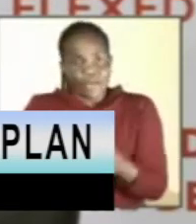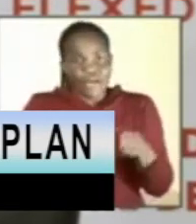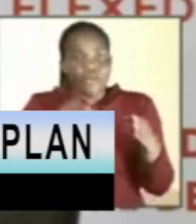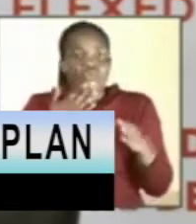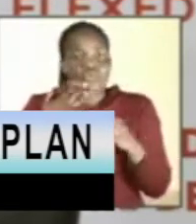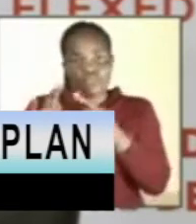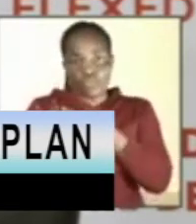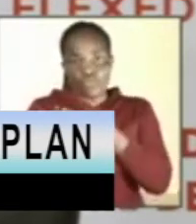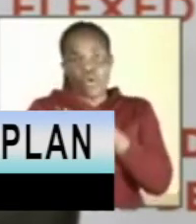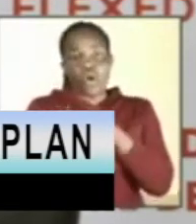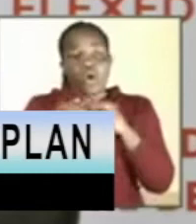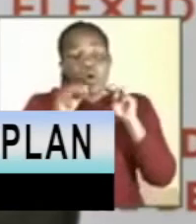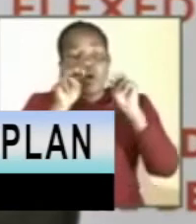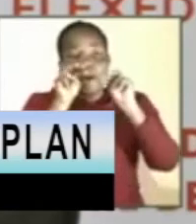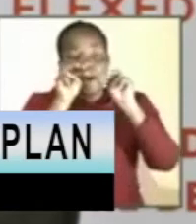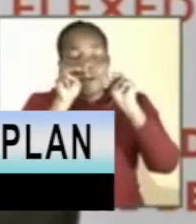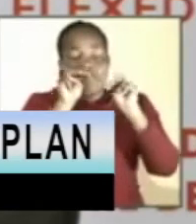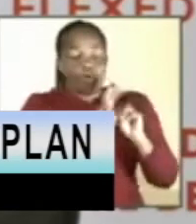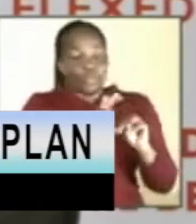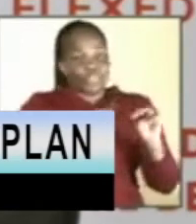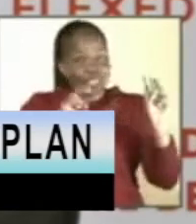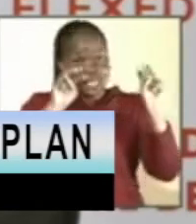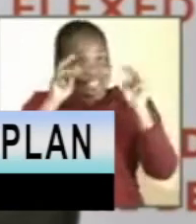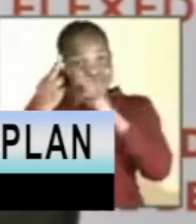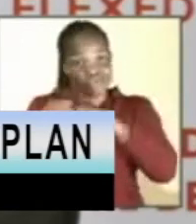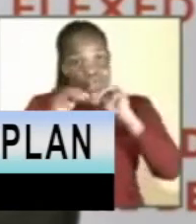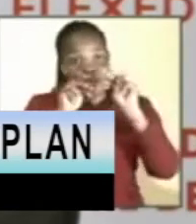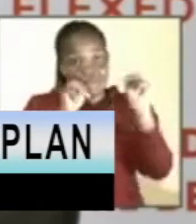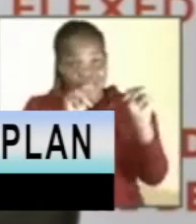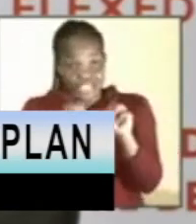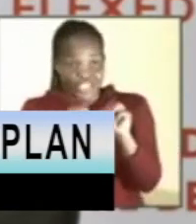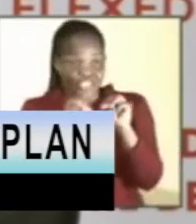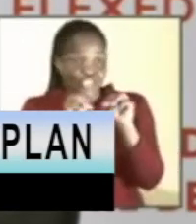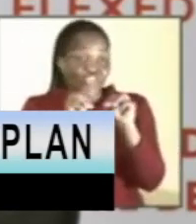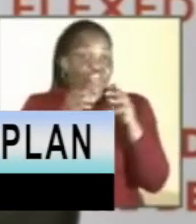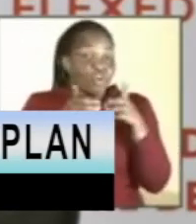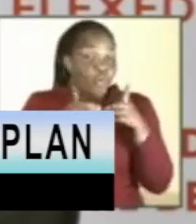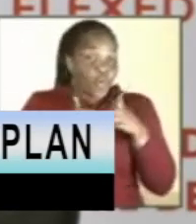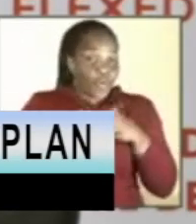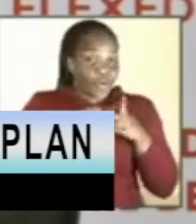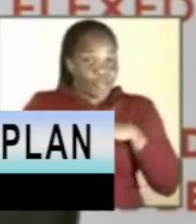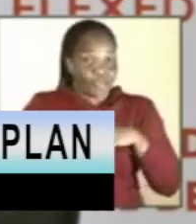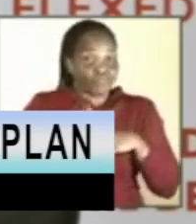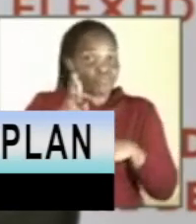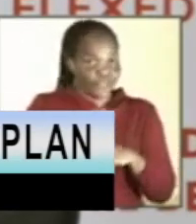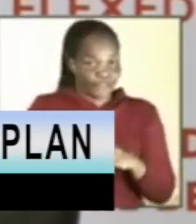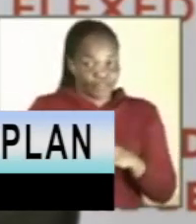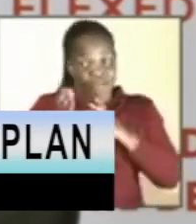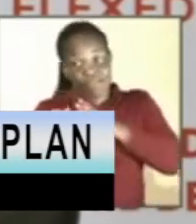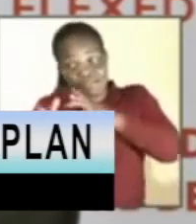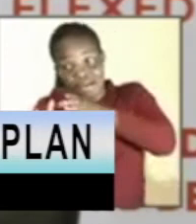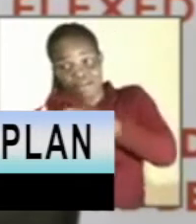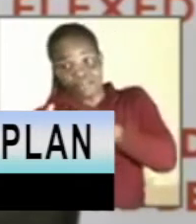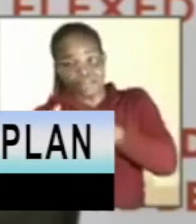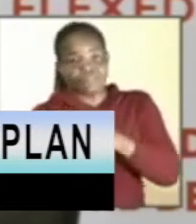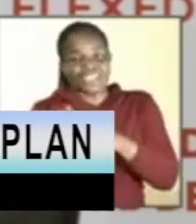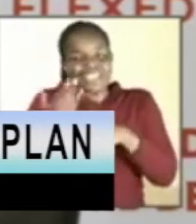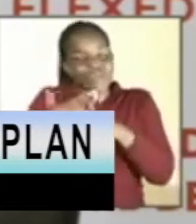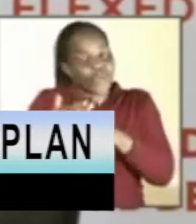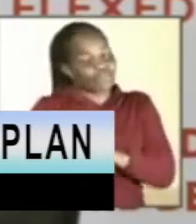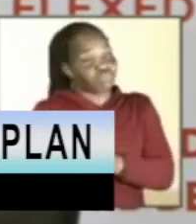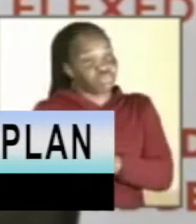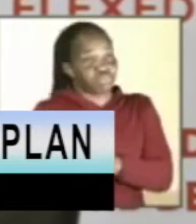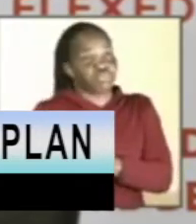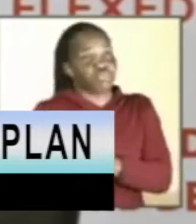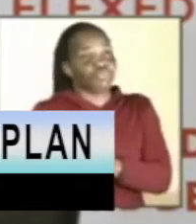risk disaster management at the constituency level. So that is put on their shoulder, and they are really doing a very